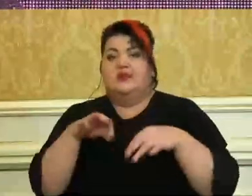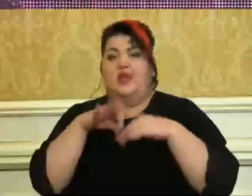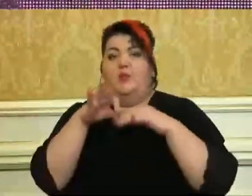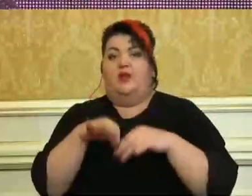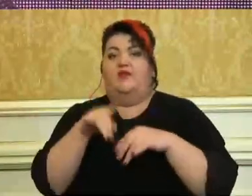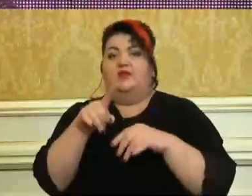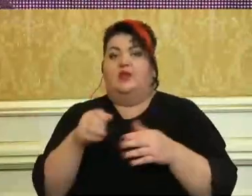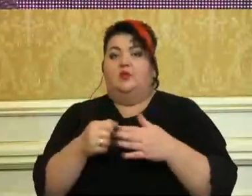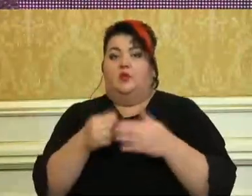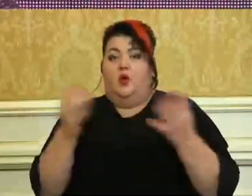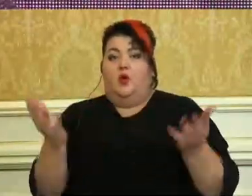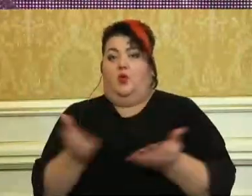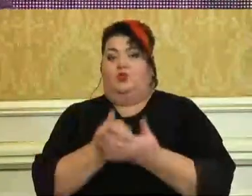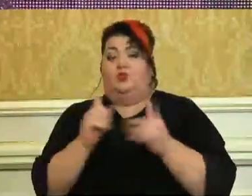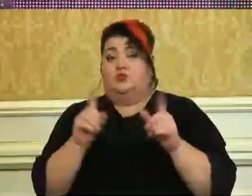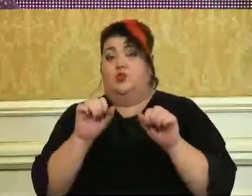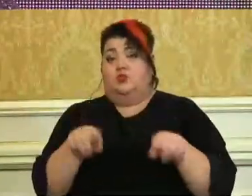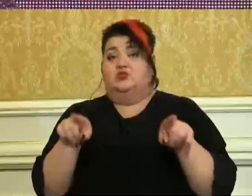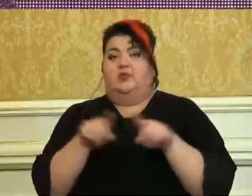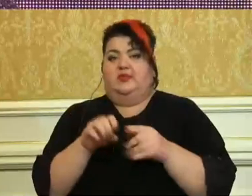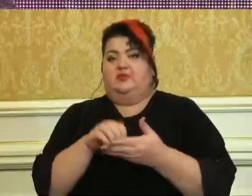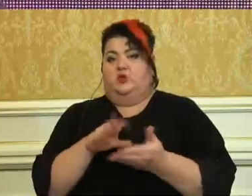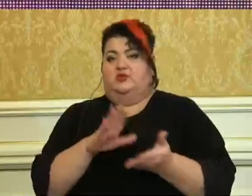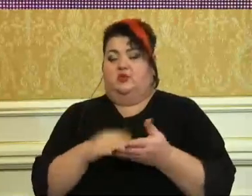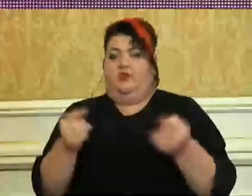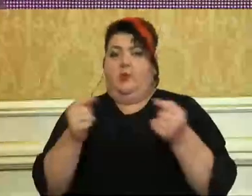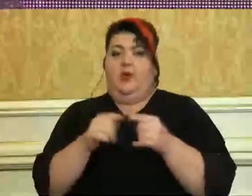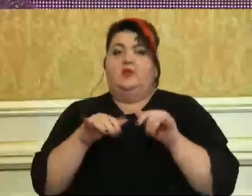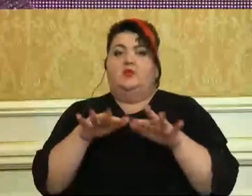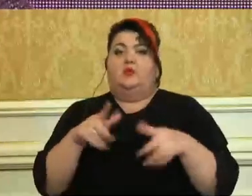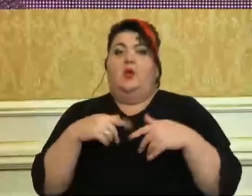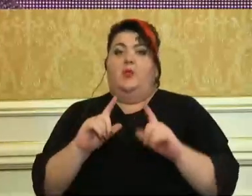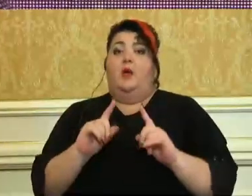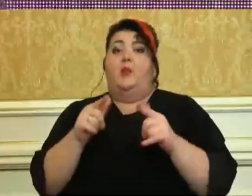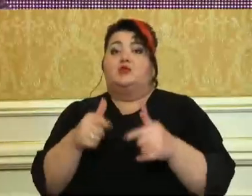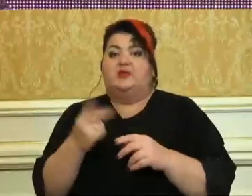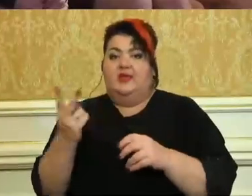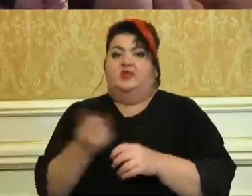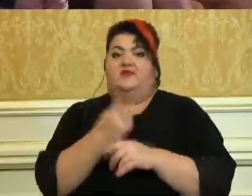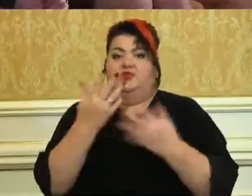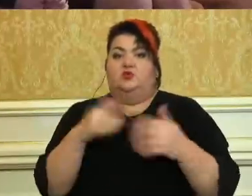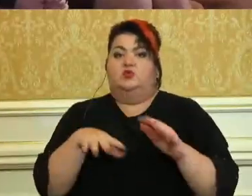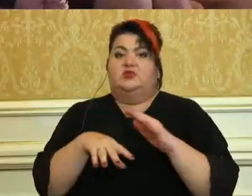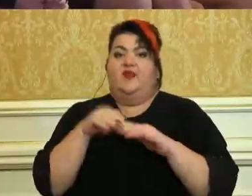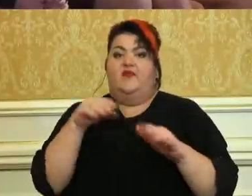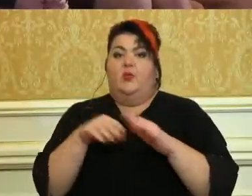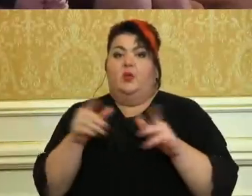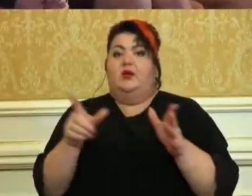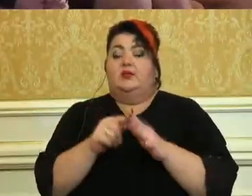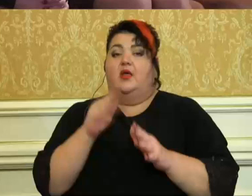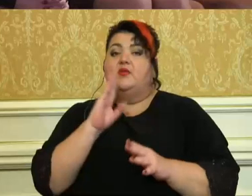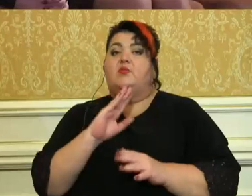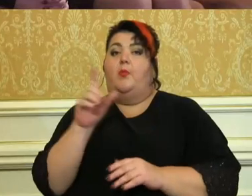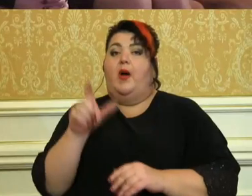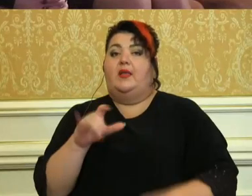influencing and pushing so well, and that was the very special impact from her. So we